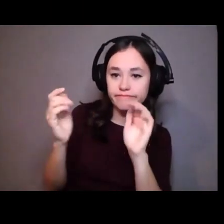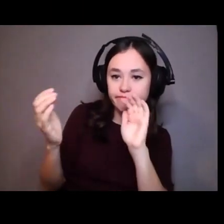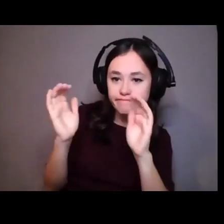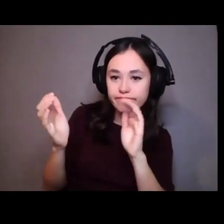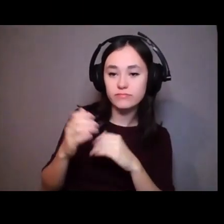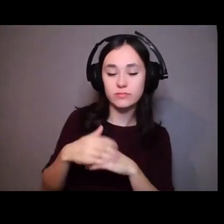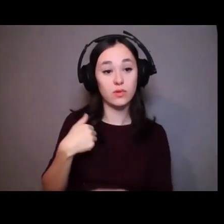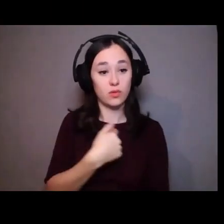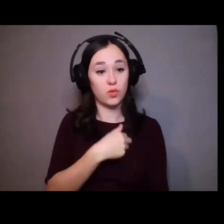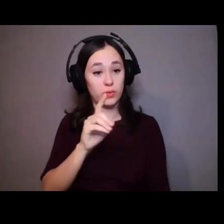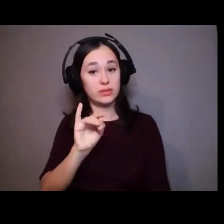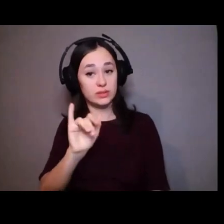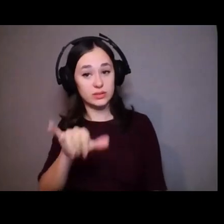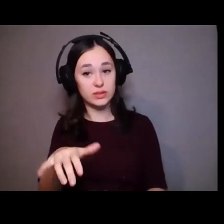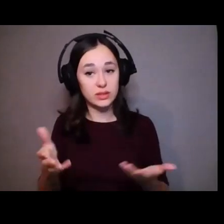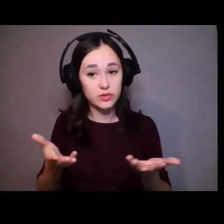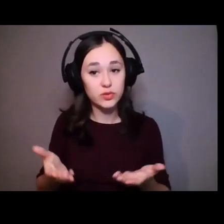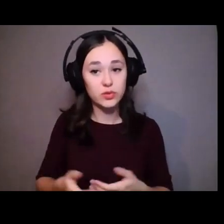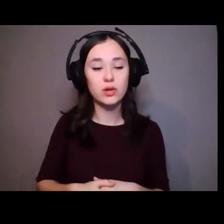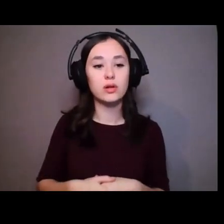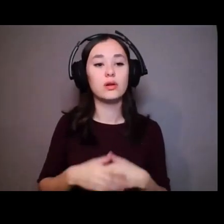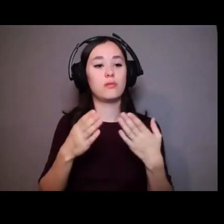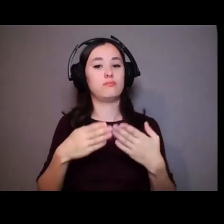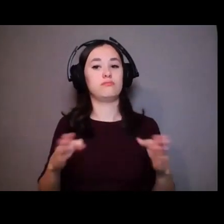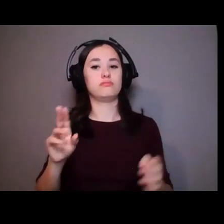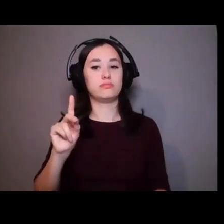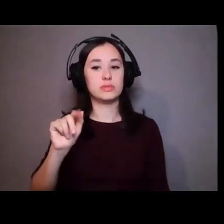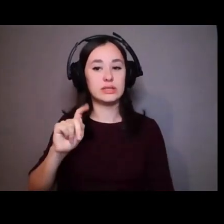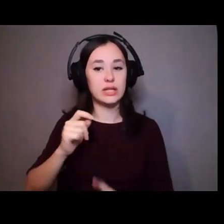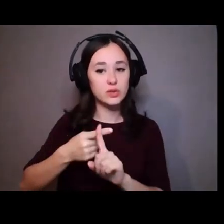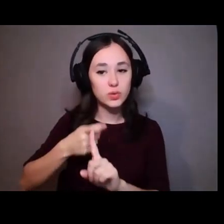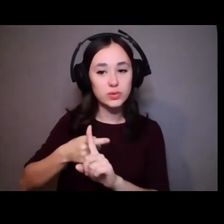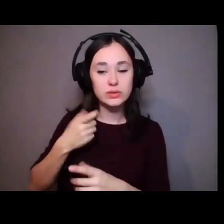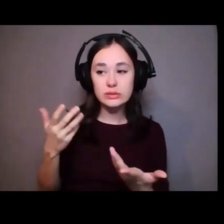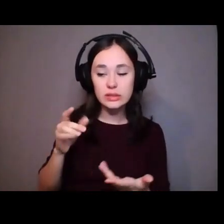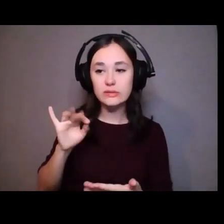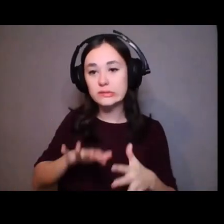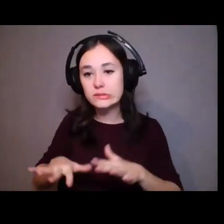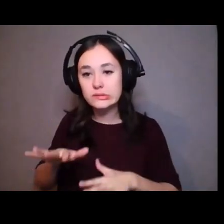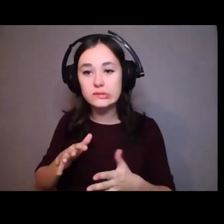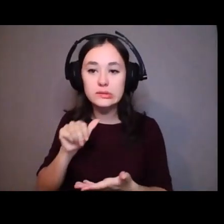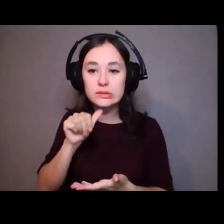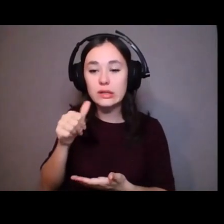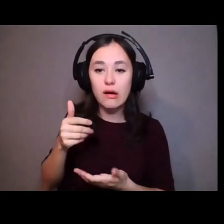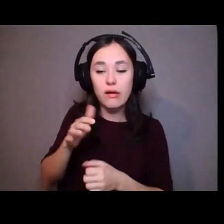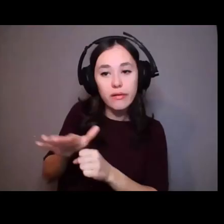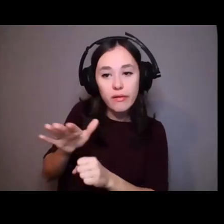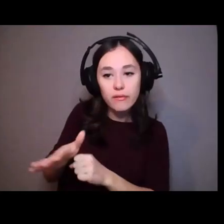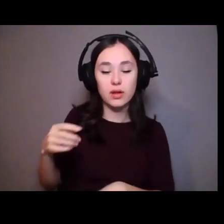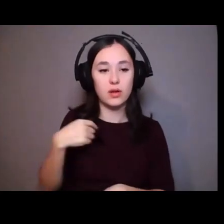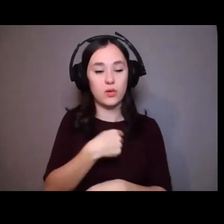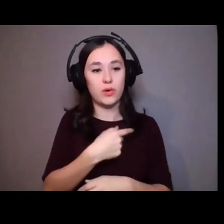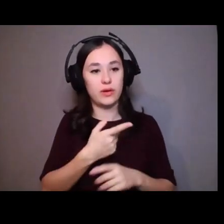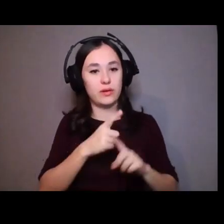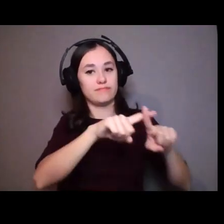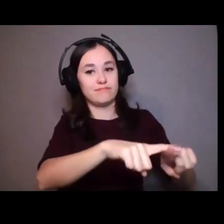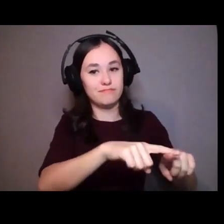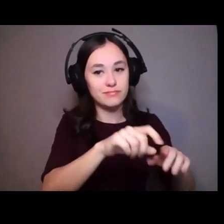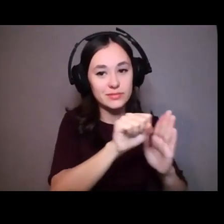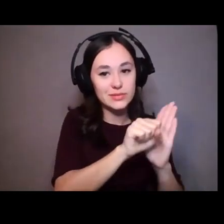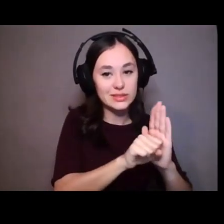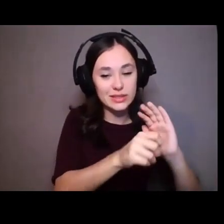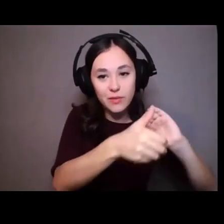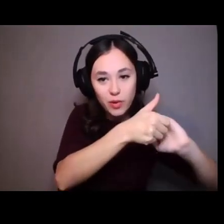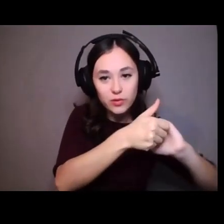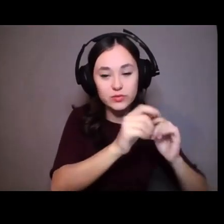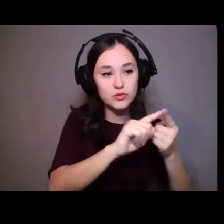mentioned, where public data sources came up short, we worked with our state partners to pull in supplemental